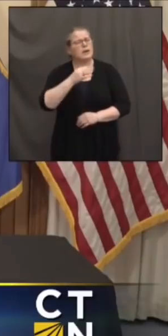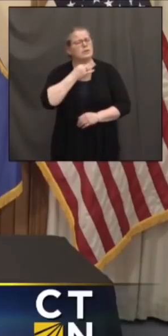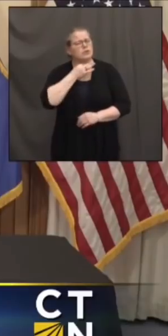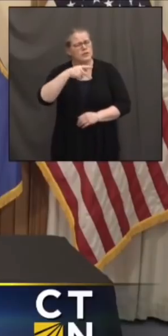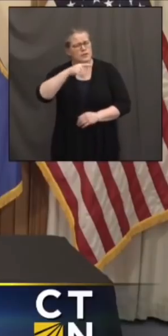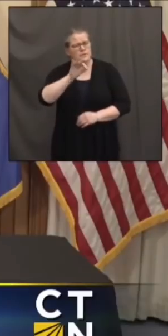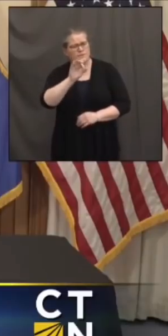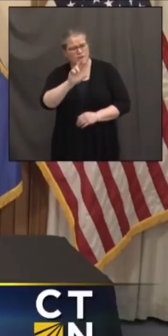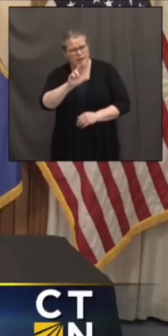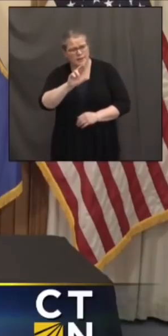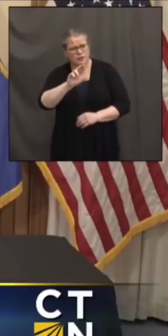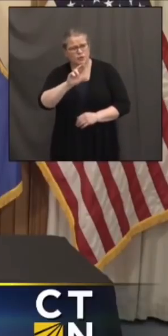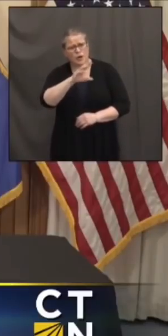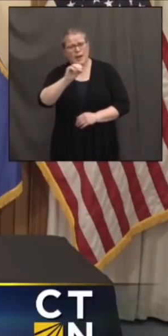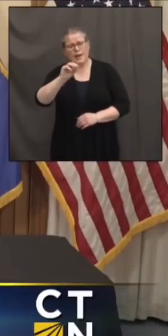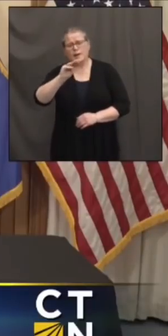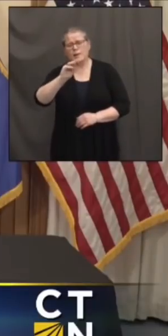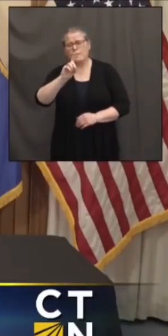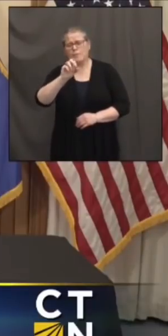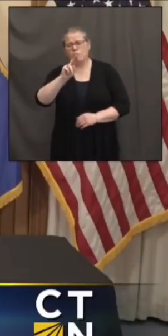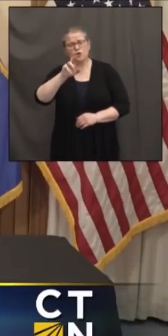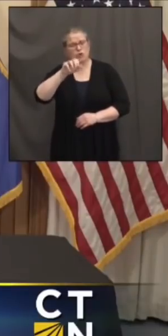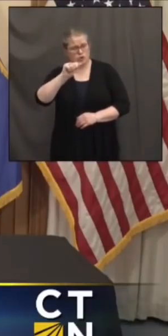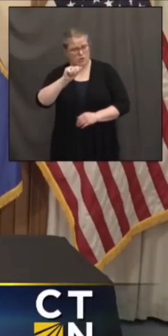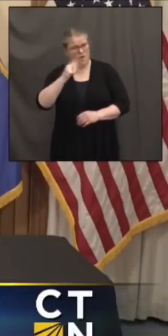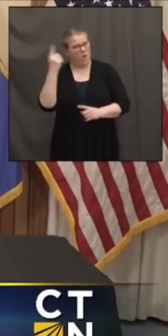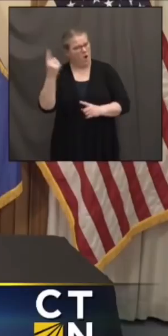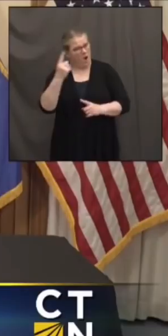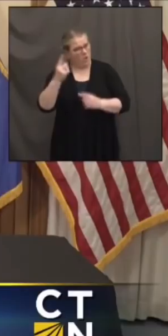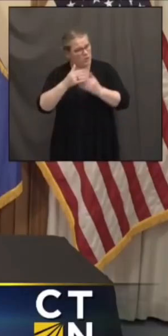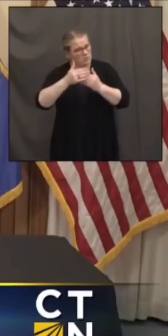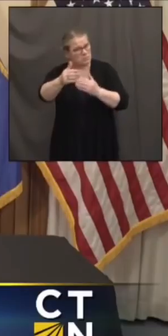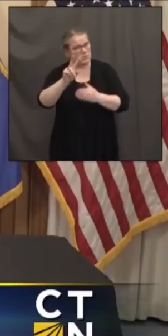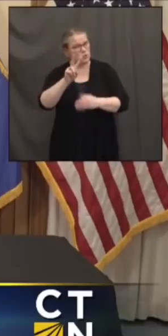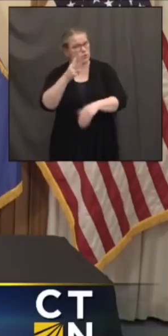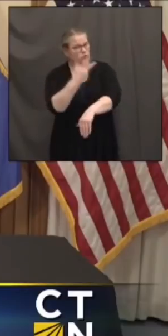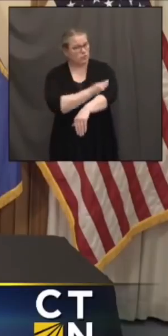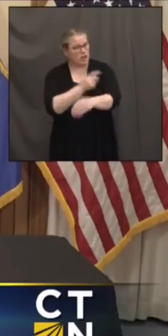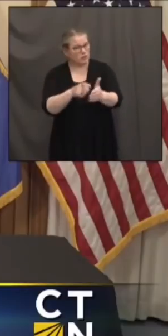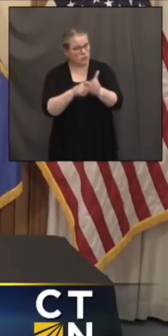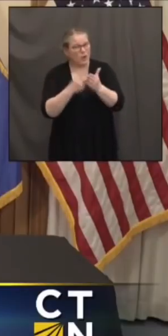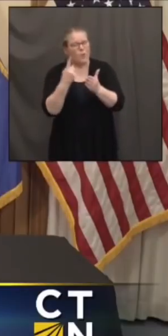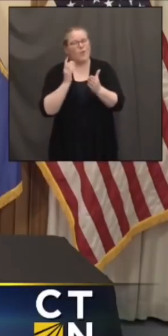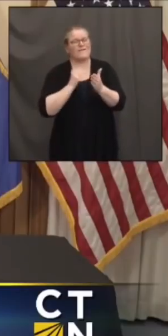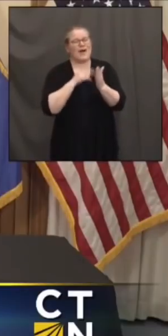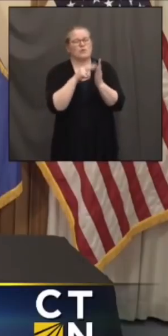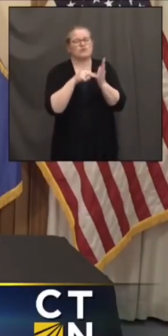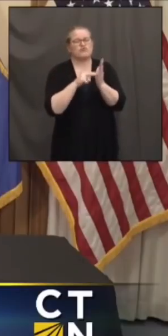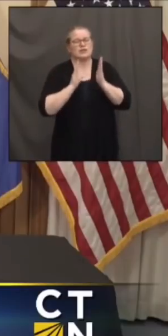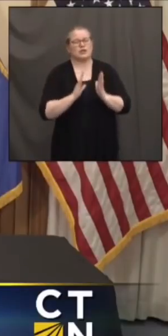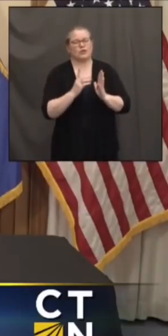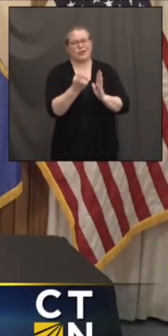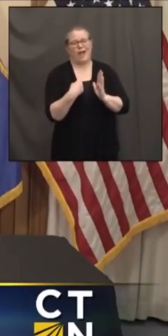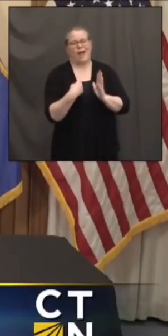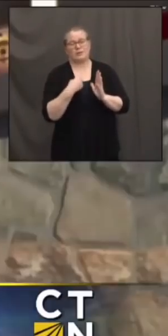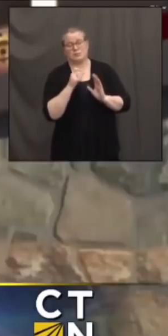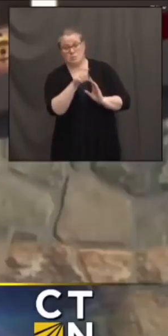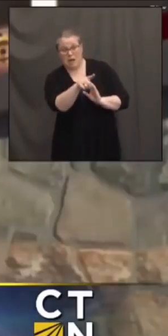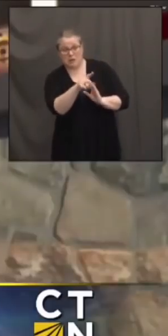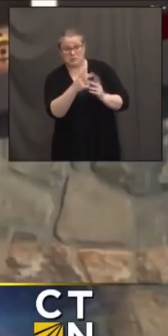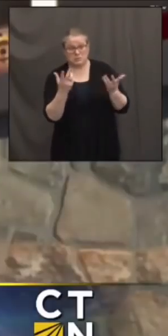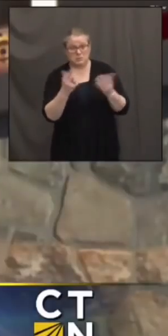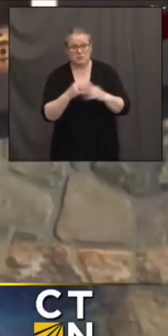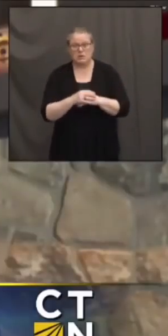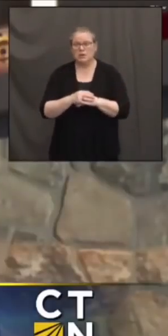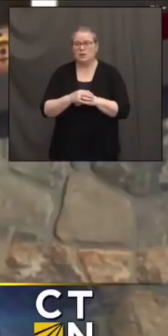2 shots? This is a question from one of our readers. Yeah, I mean, it's an interesting question, whether or not they're going to